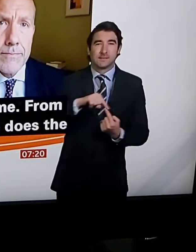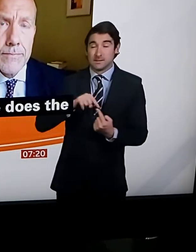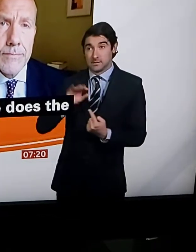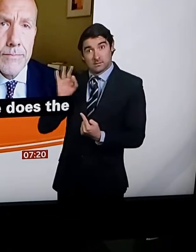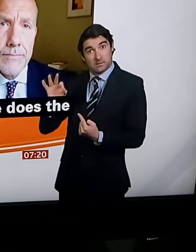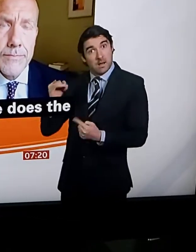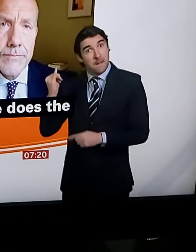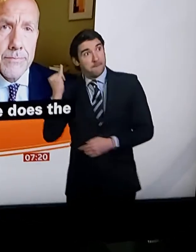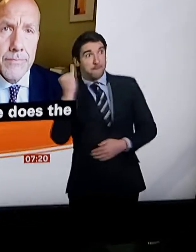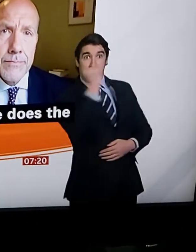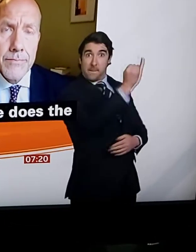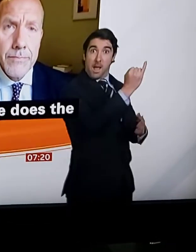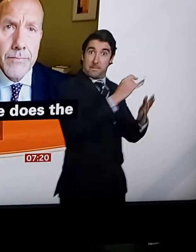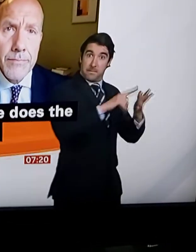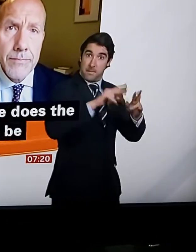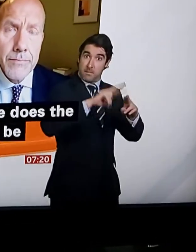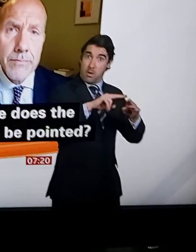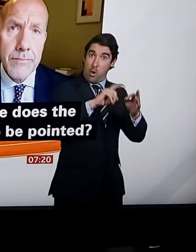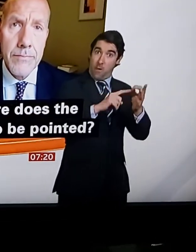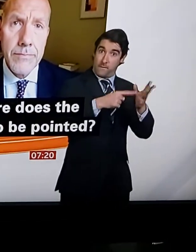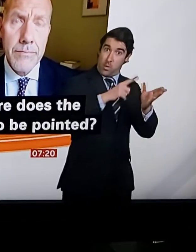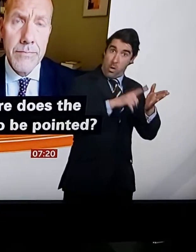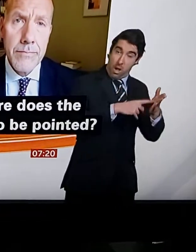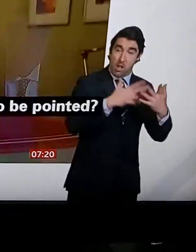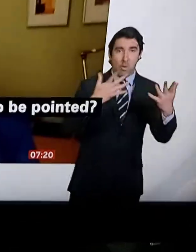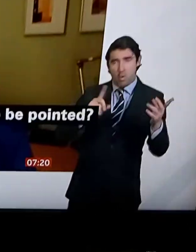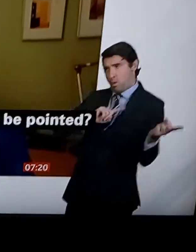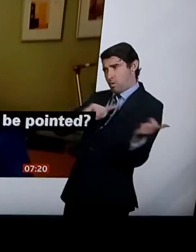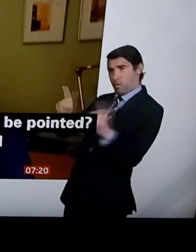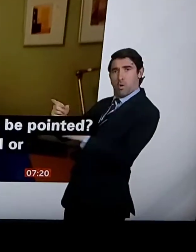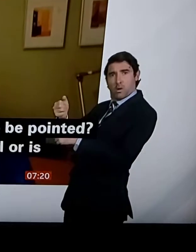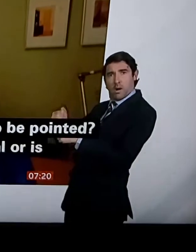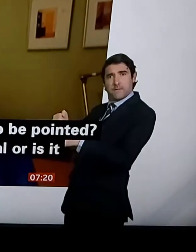with OfQual, or is it with Gavin Williamson and his team?